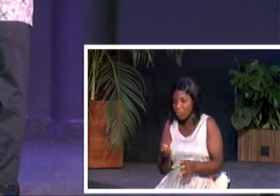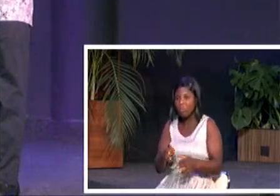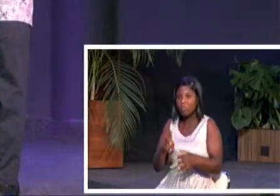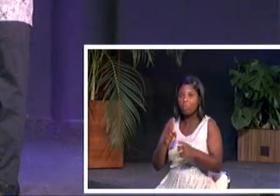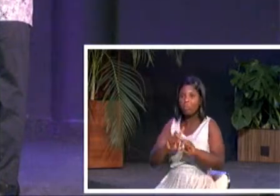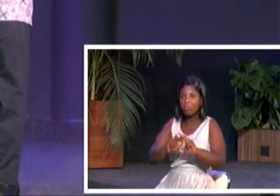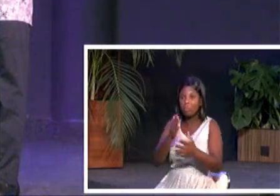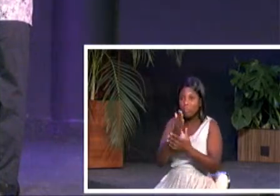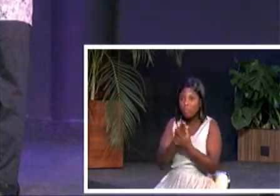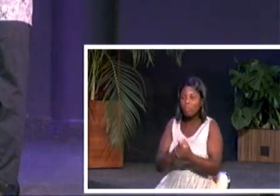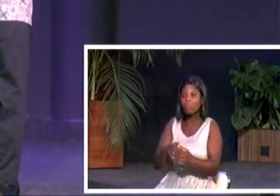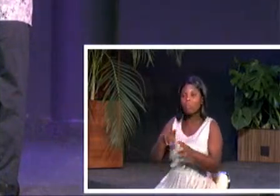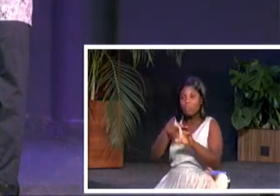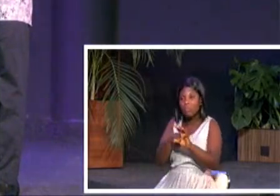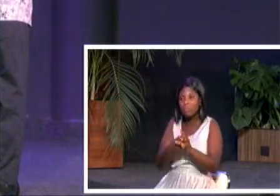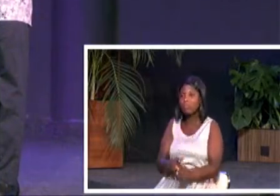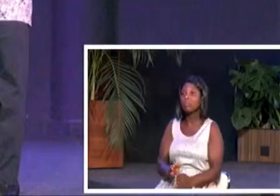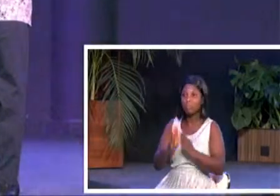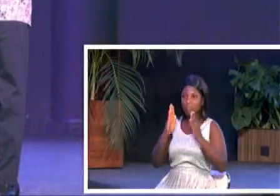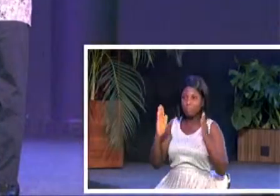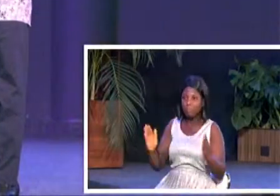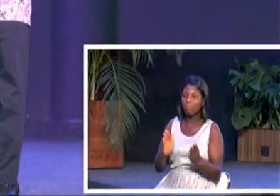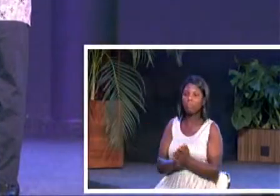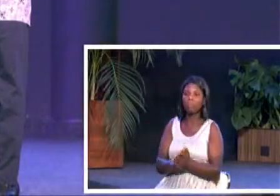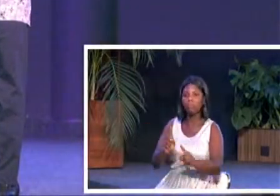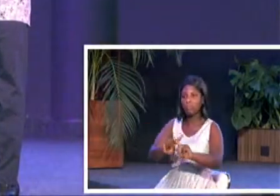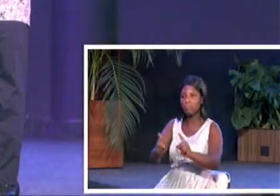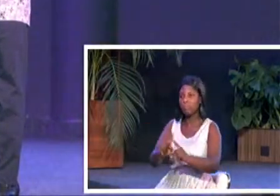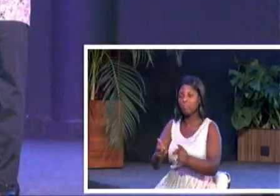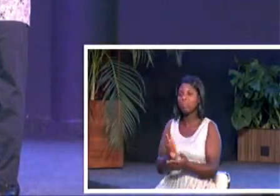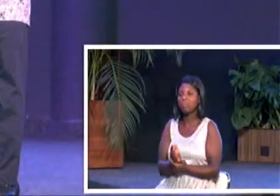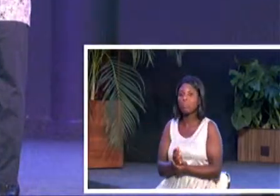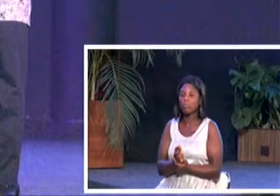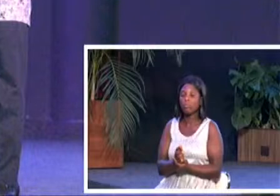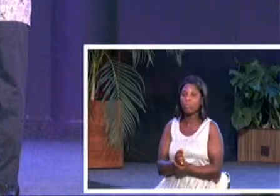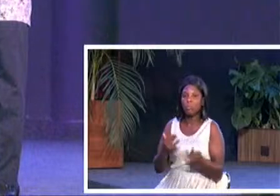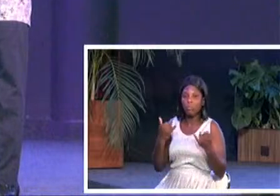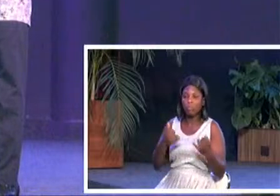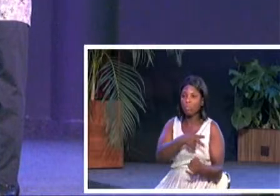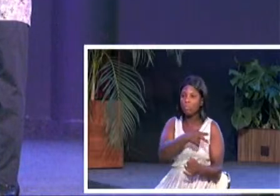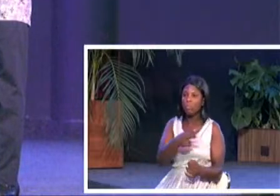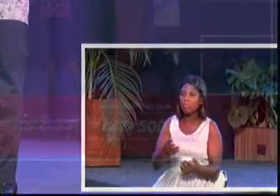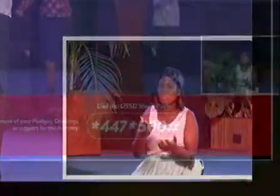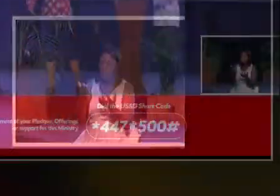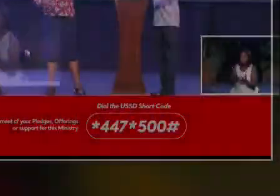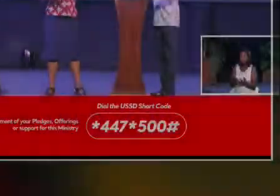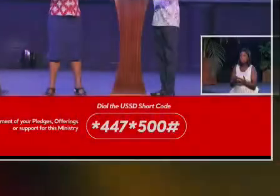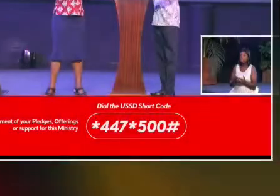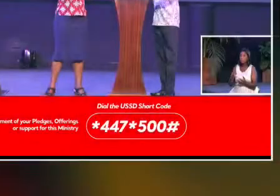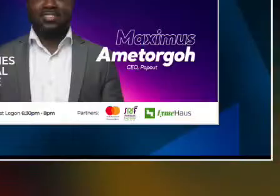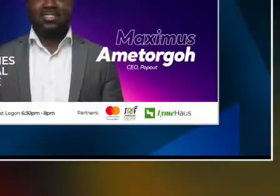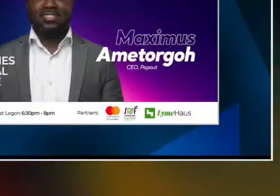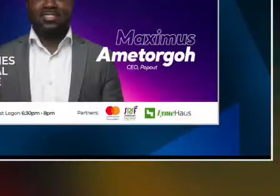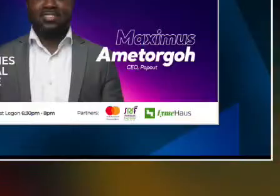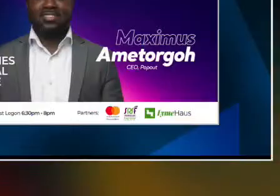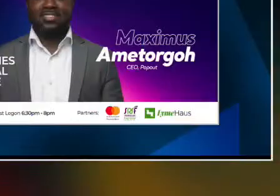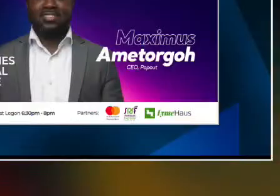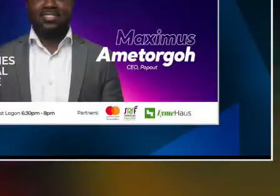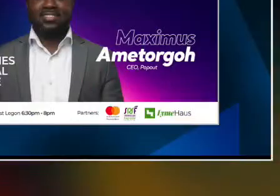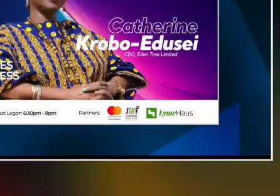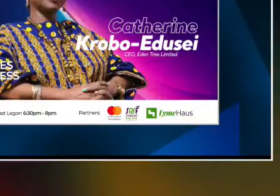looking for farmhands. We're looking for people in restaurants. We're looking for people in retail shops. We're looking for people